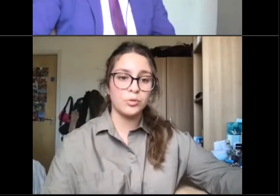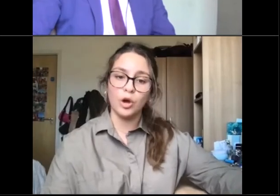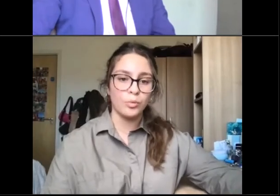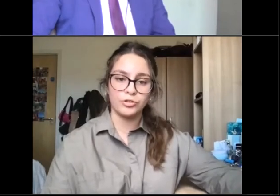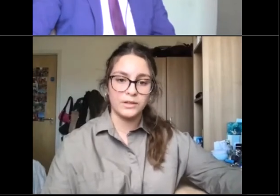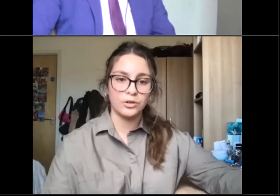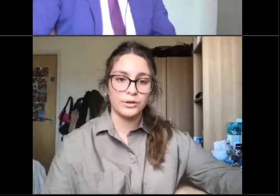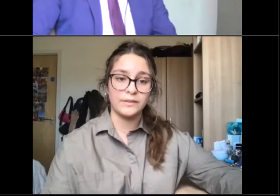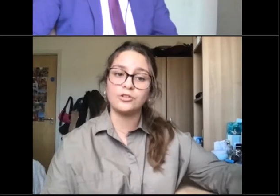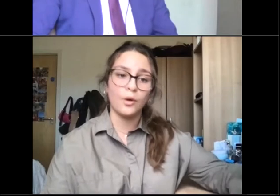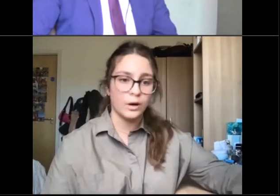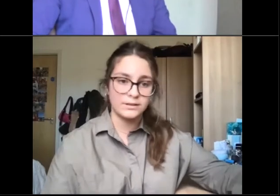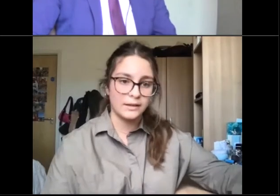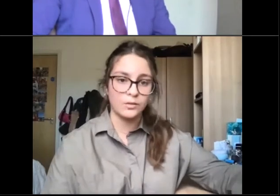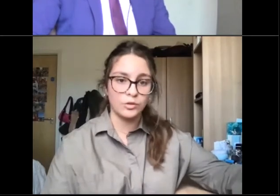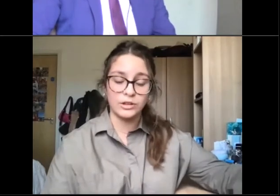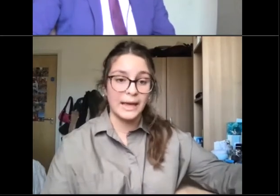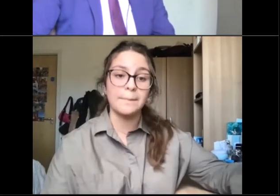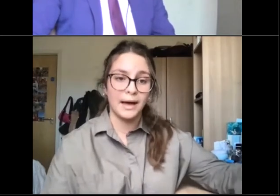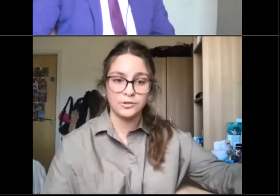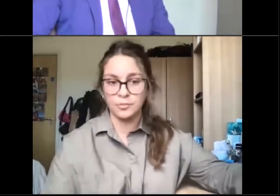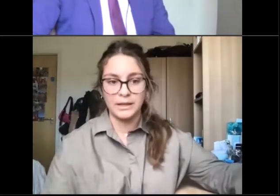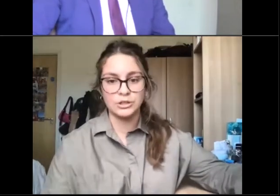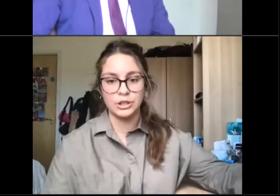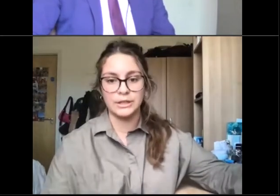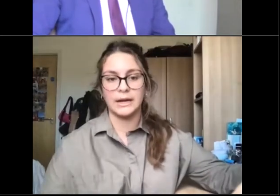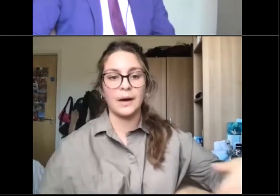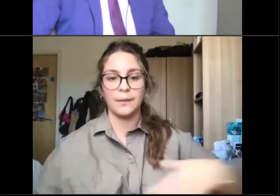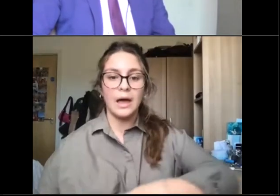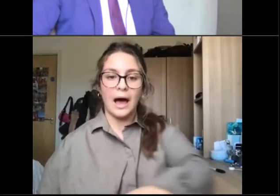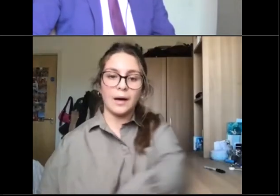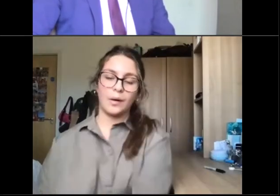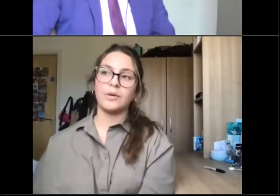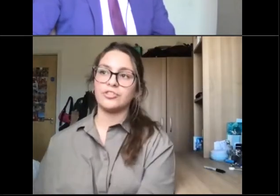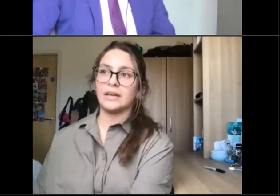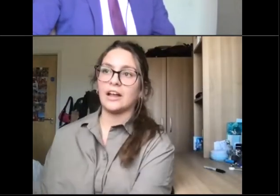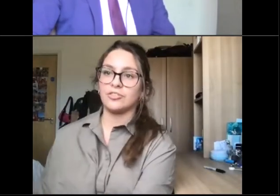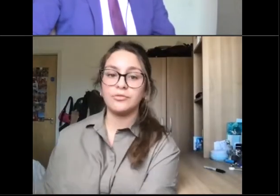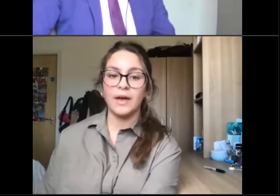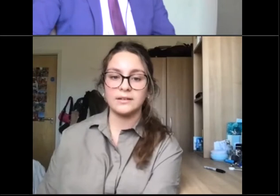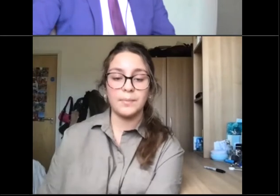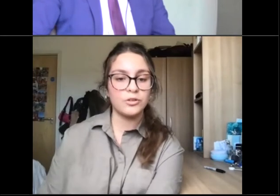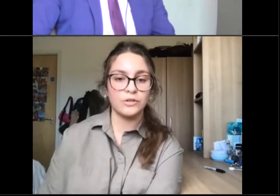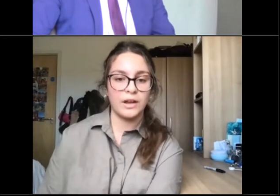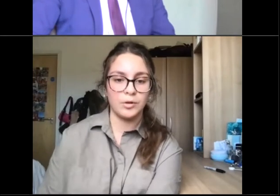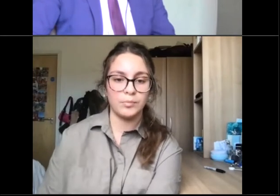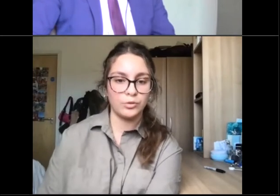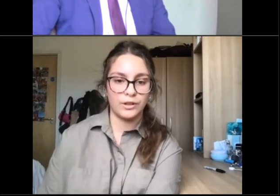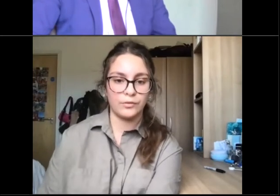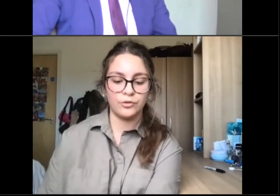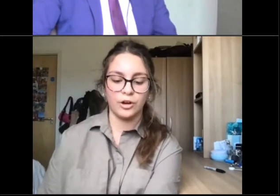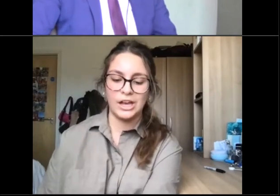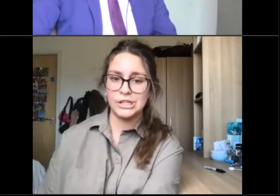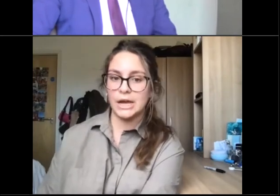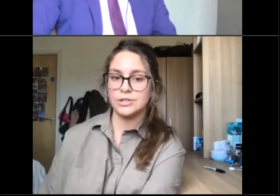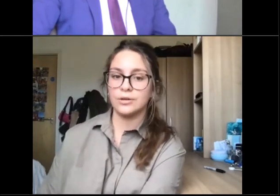young people don't want to be excluded. They don't understand the impact of being excluded and how much it can actually affect their personal development, but also